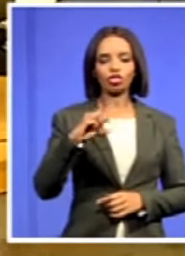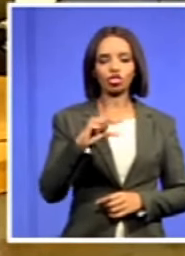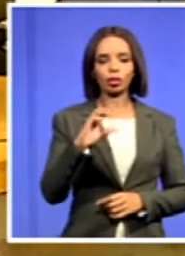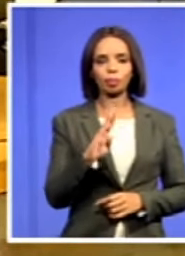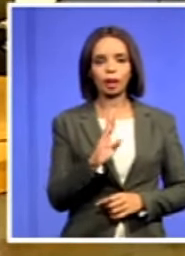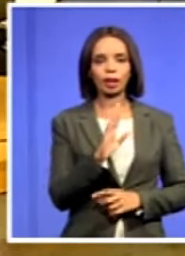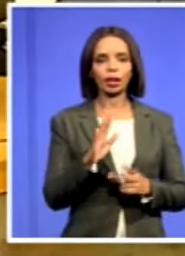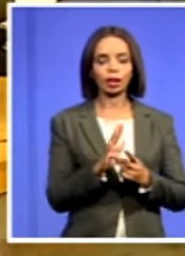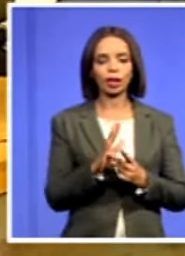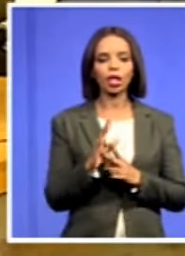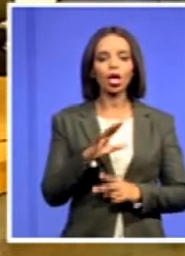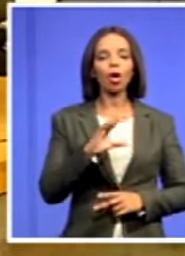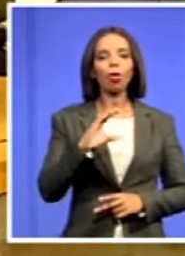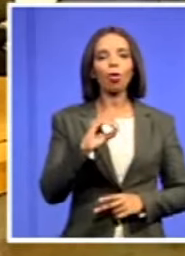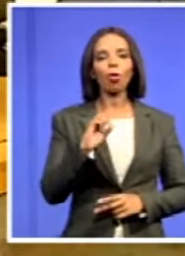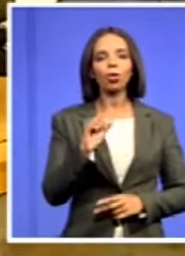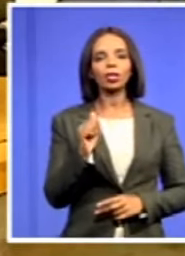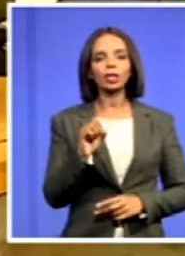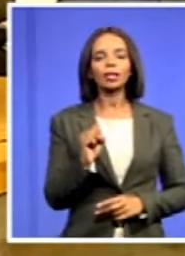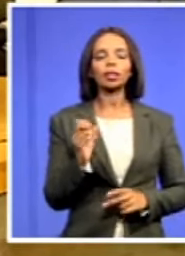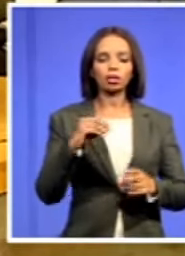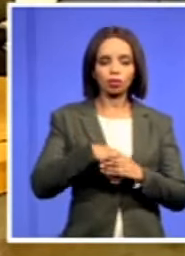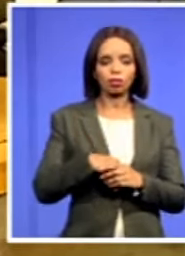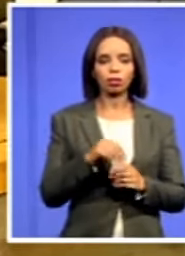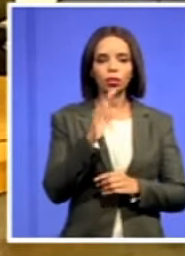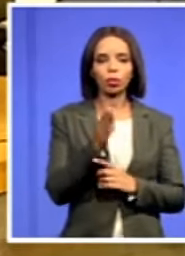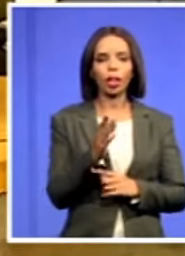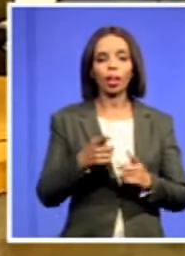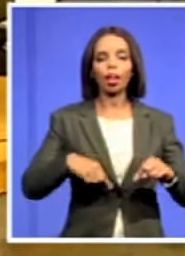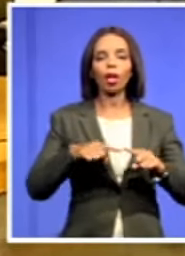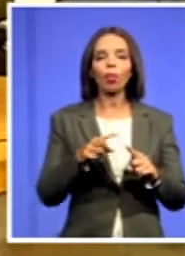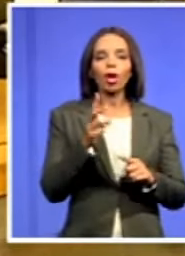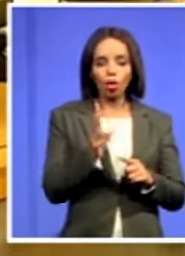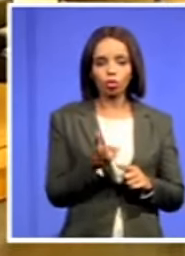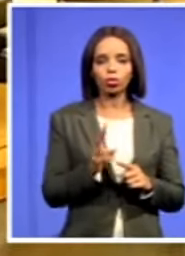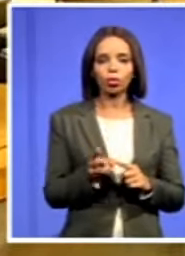in the province, and we will also be reaching out to the department. But Desiree,